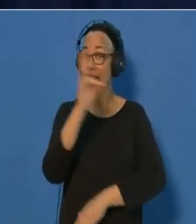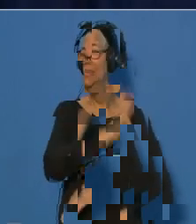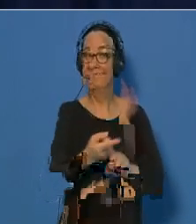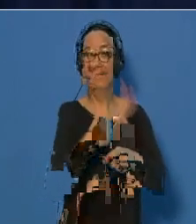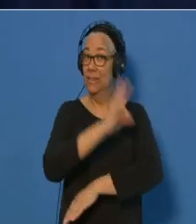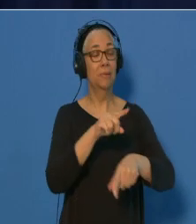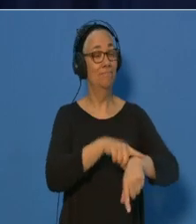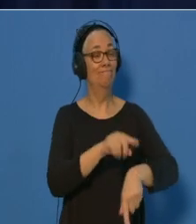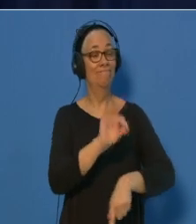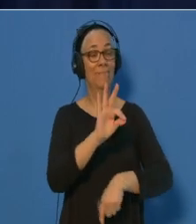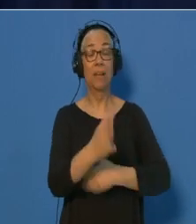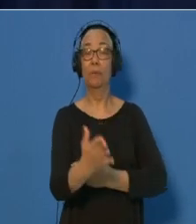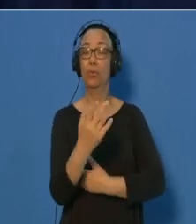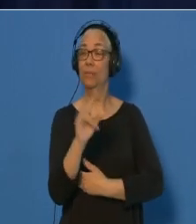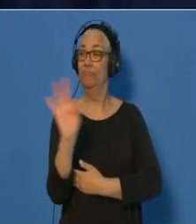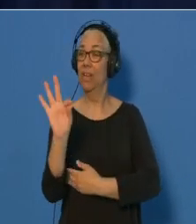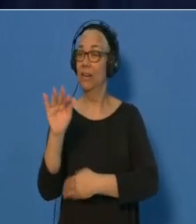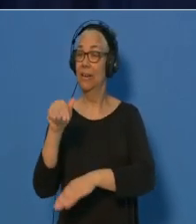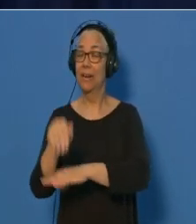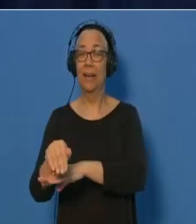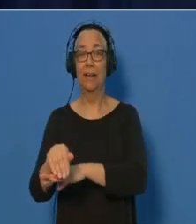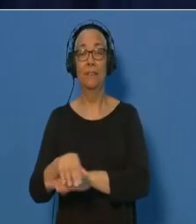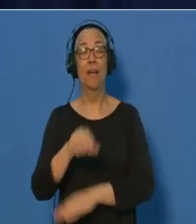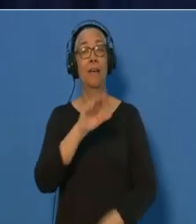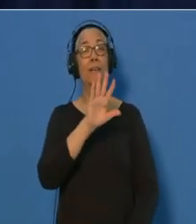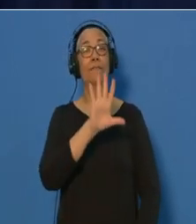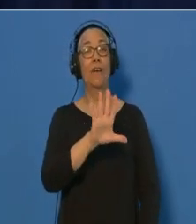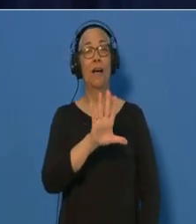to 9 p.m., and you can call